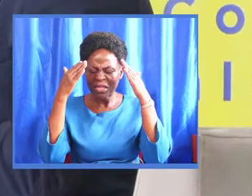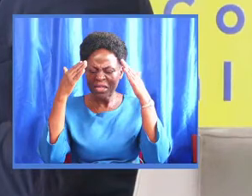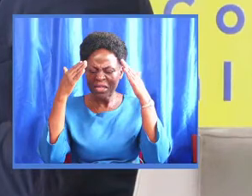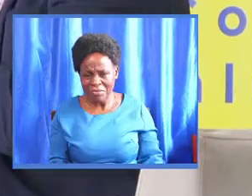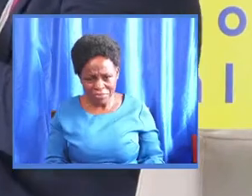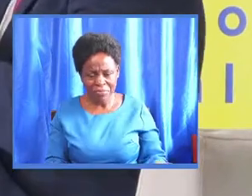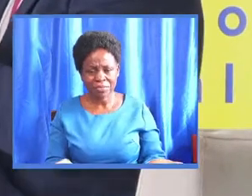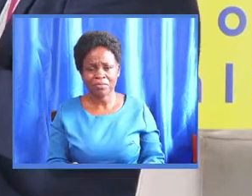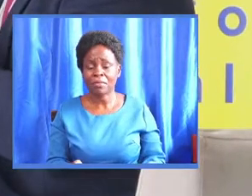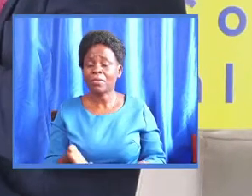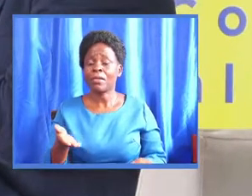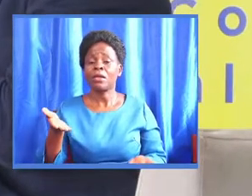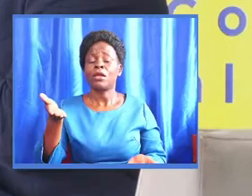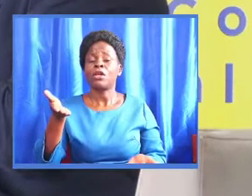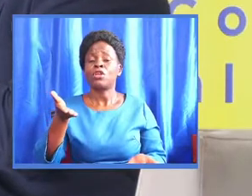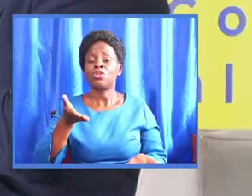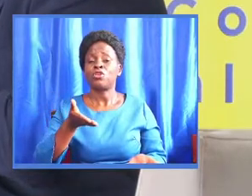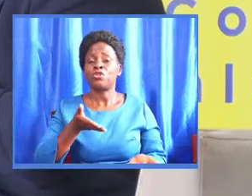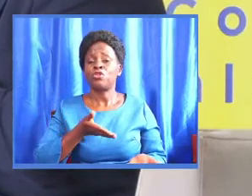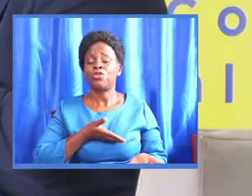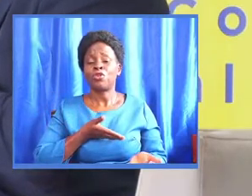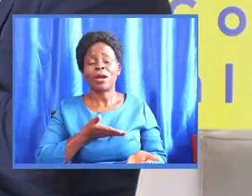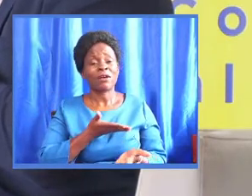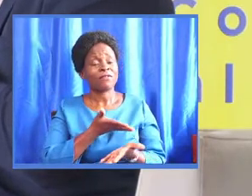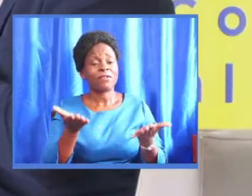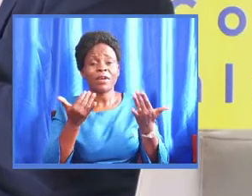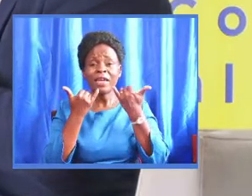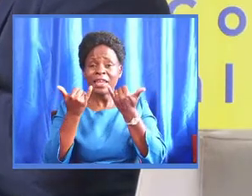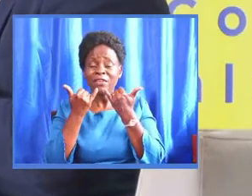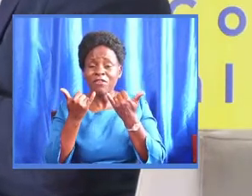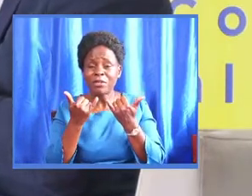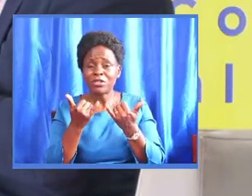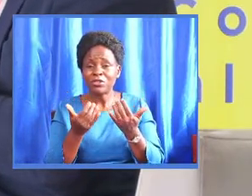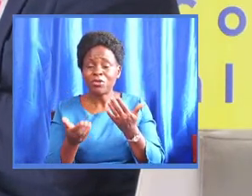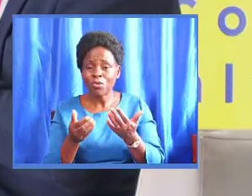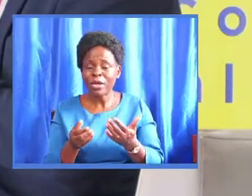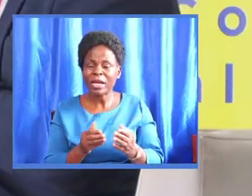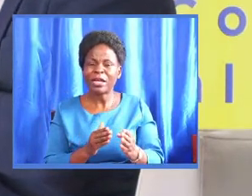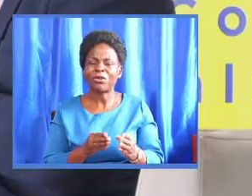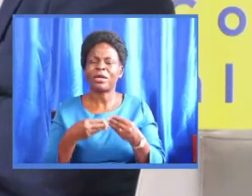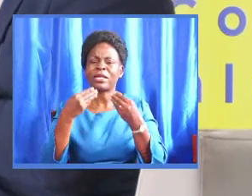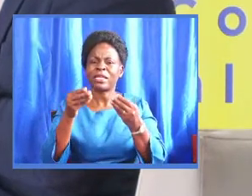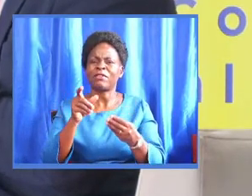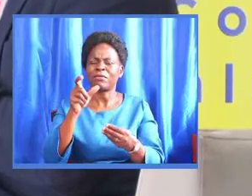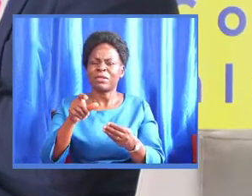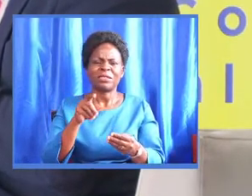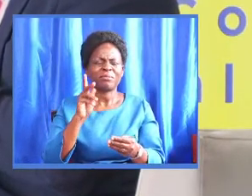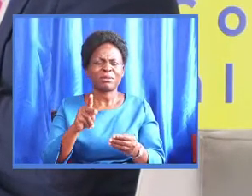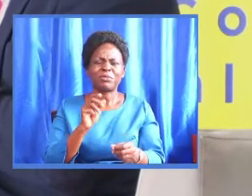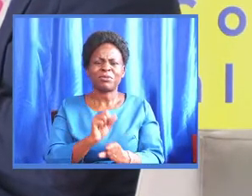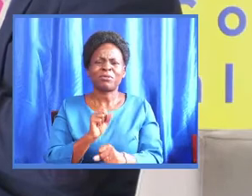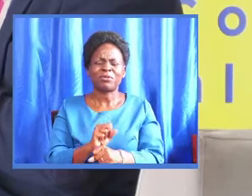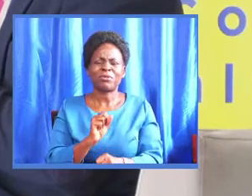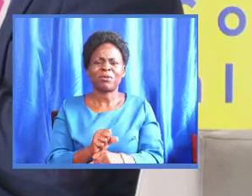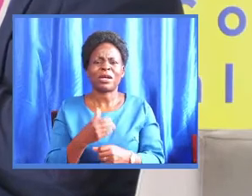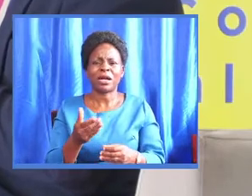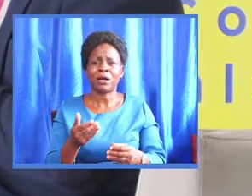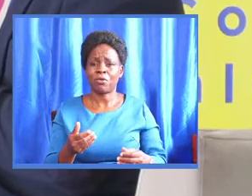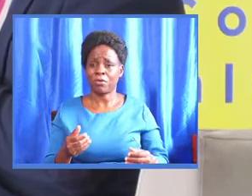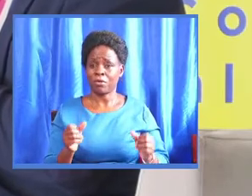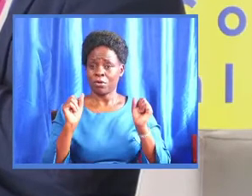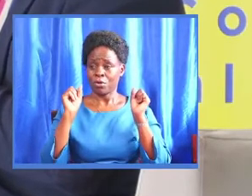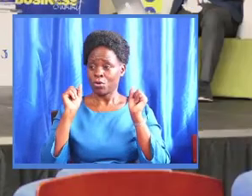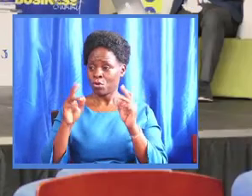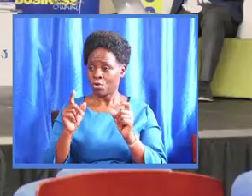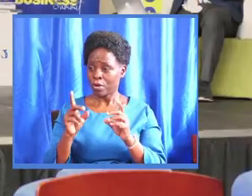What do you have a source of information where you can refer this person? How can they do it? Okay,